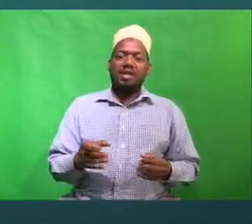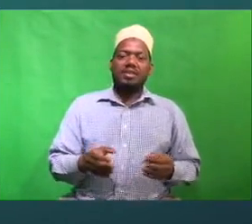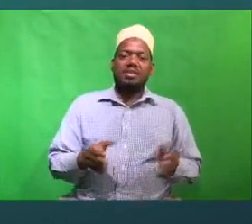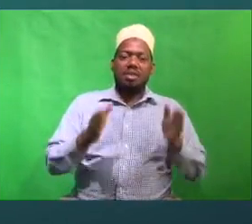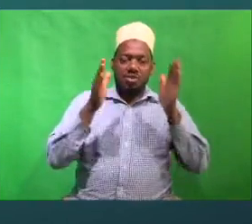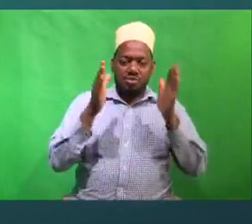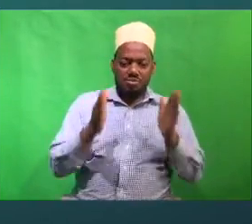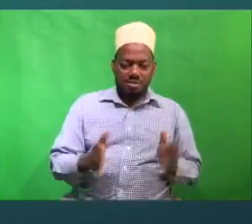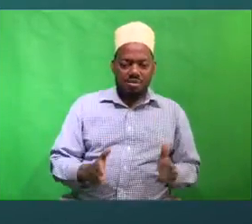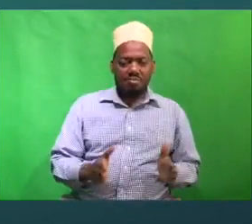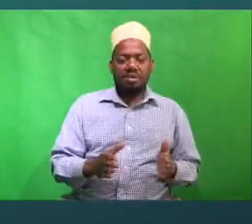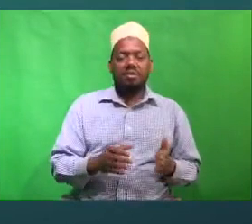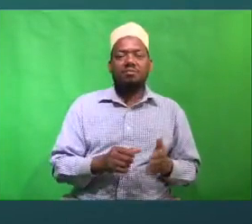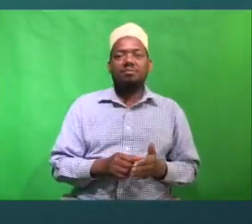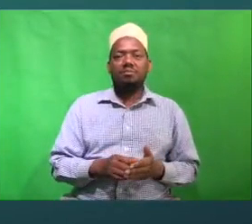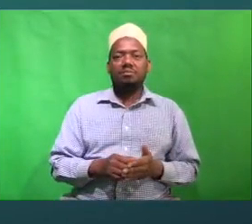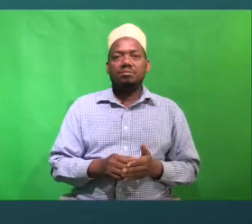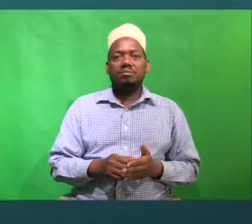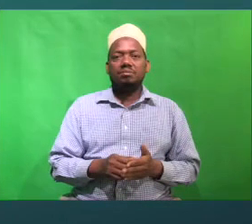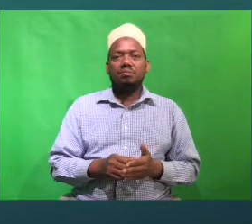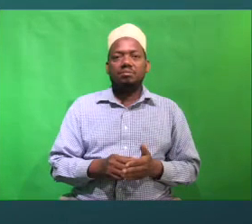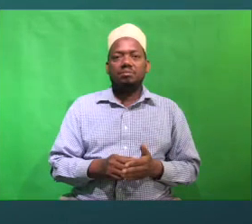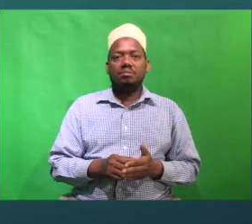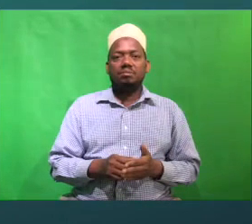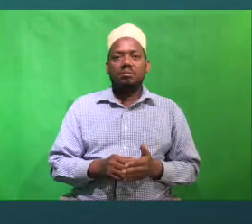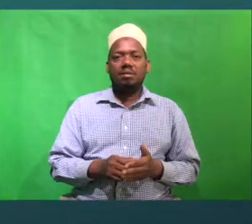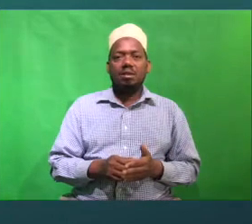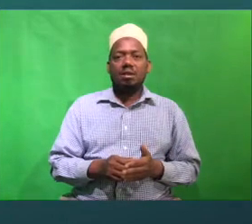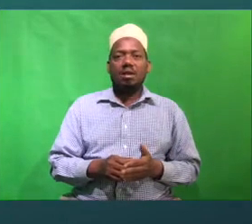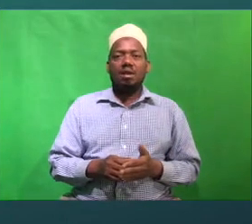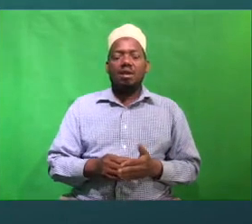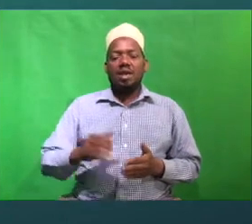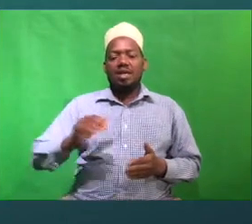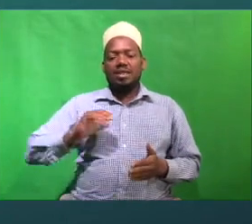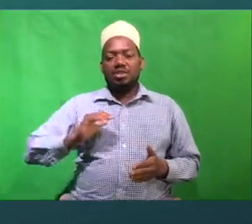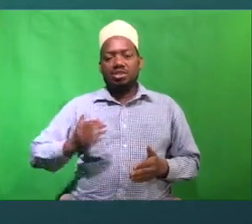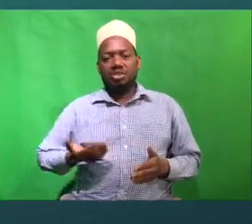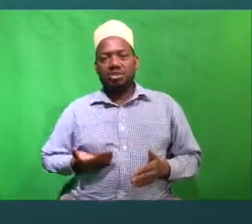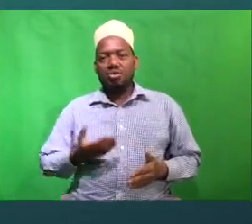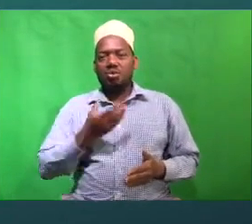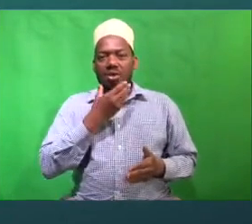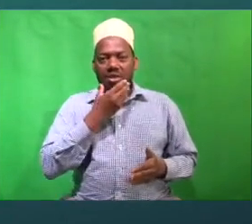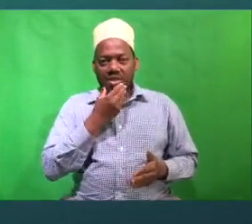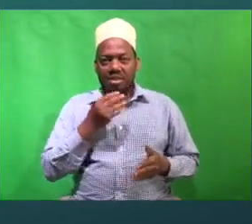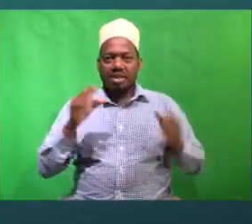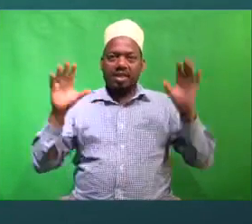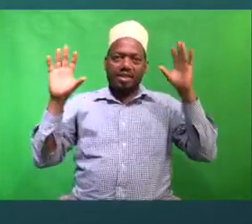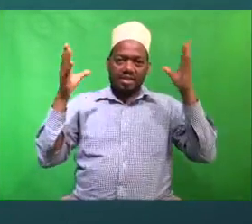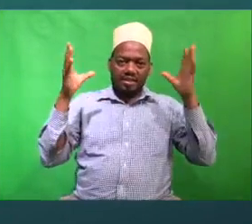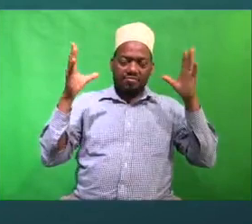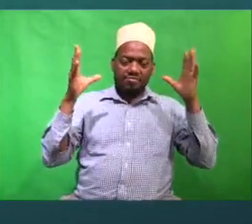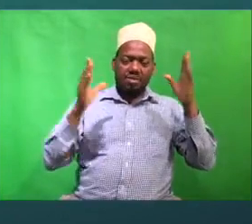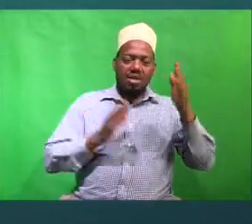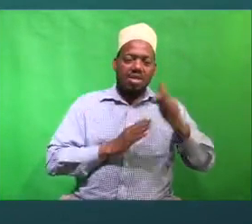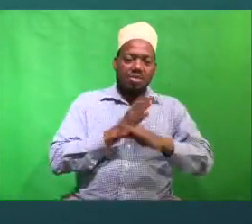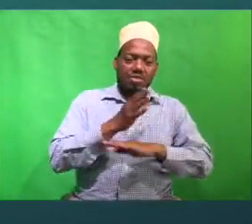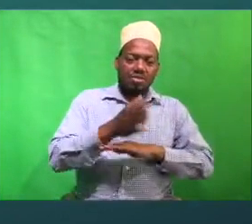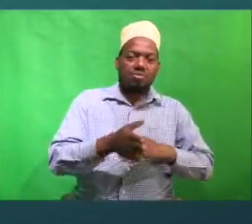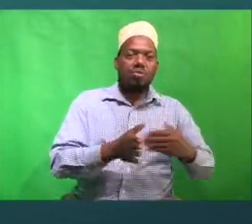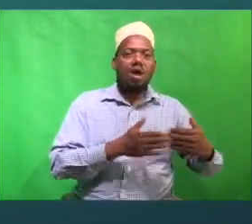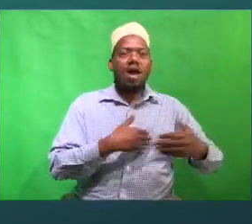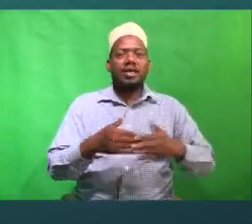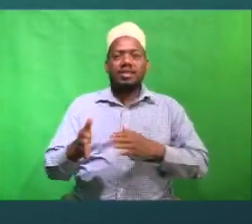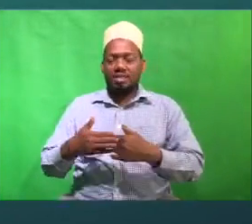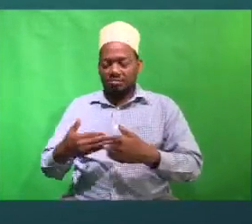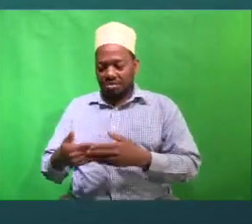human being involve various activities in the place he or she live. So through